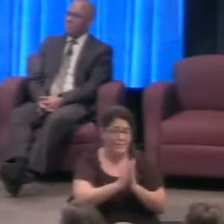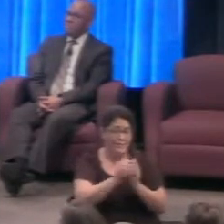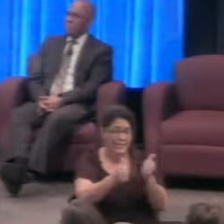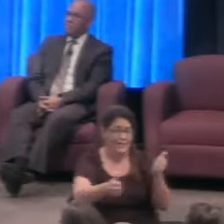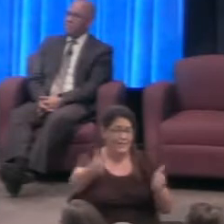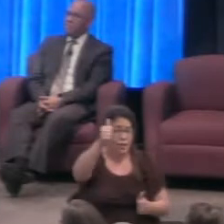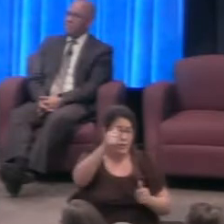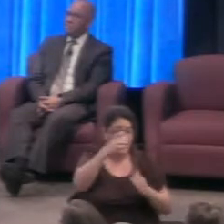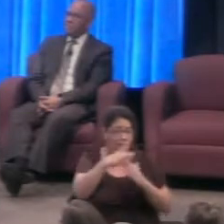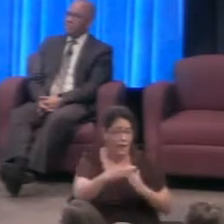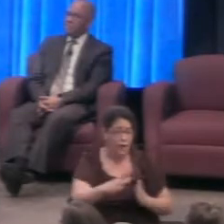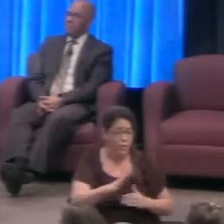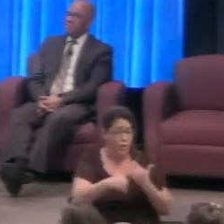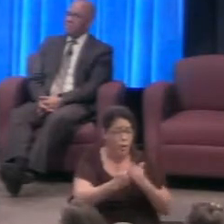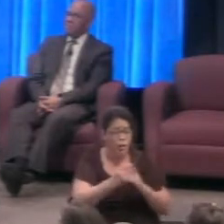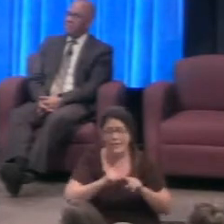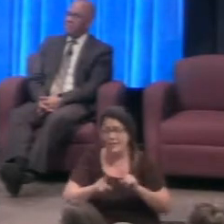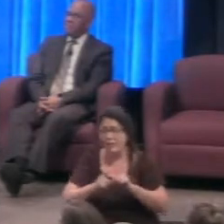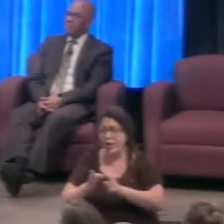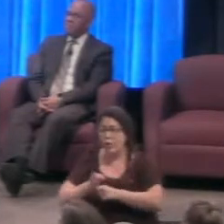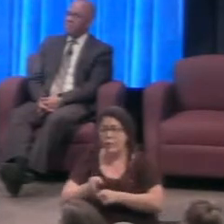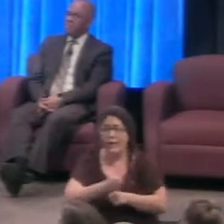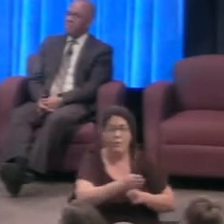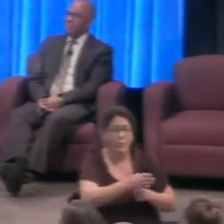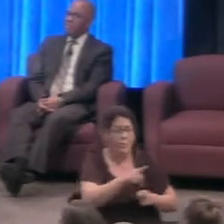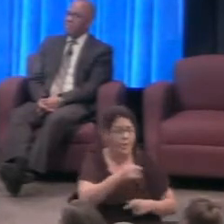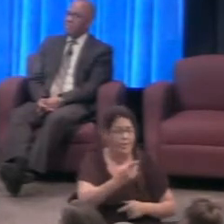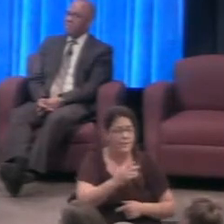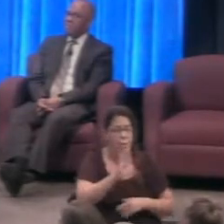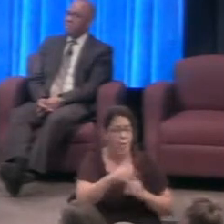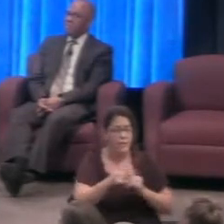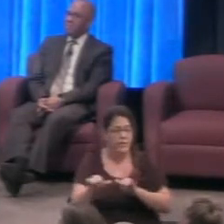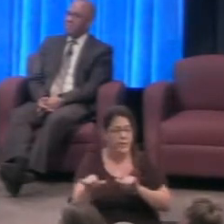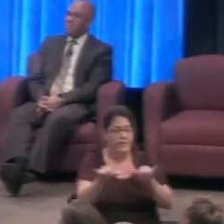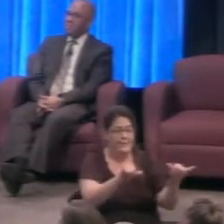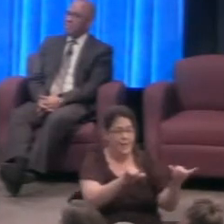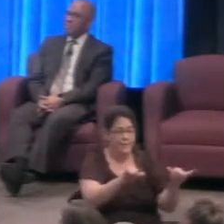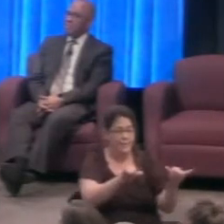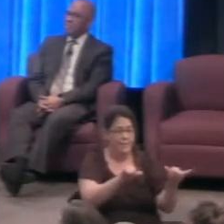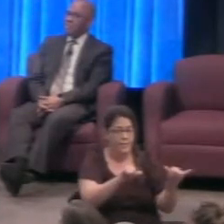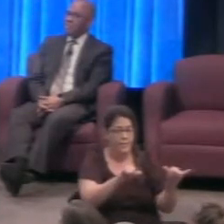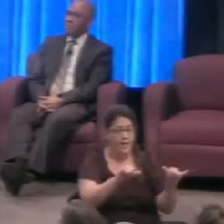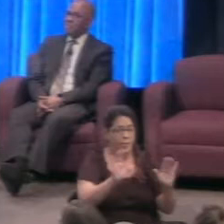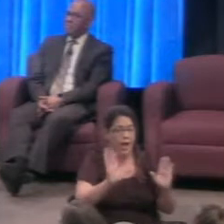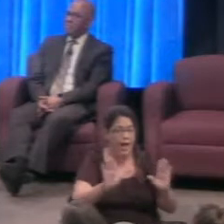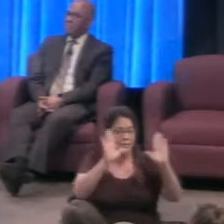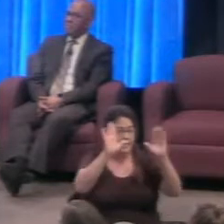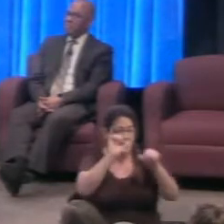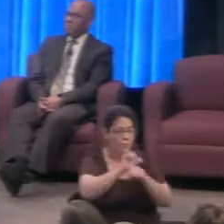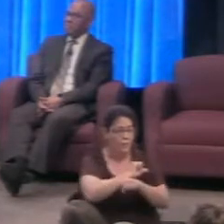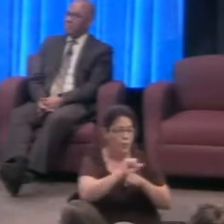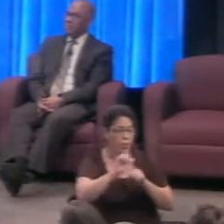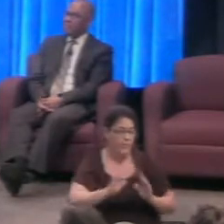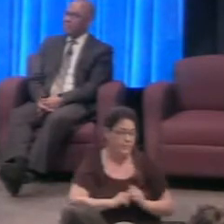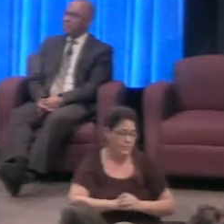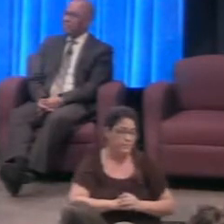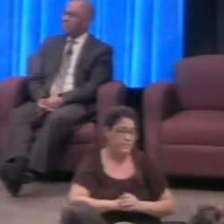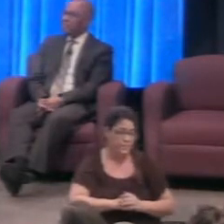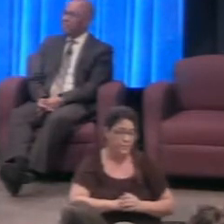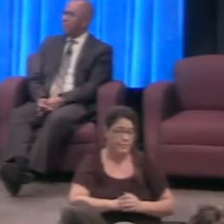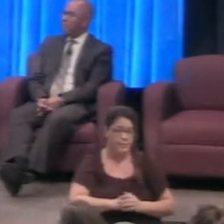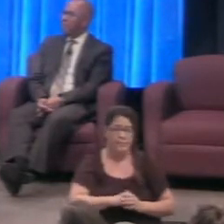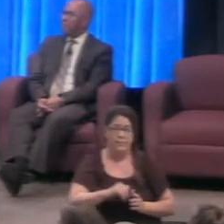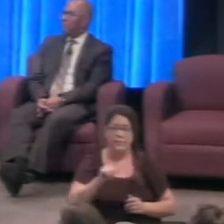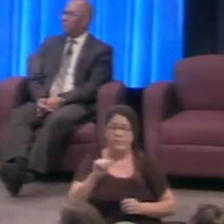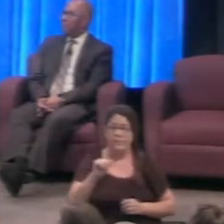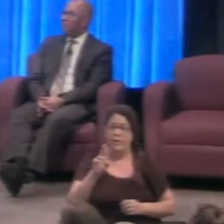and all of us would have different career paths, but they would all share the same thing, and that is excellent performance at every step of the way. So I believe, Andrea,